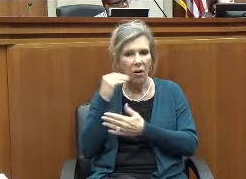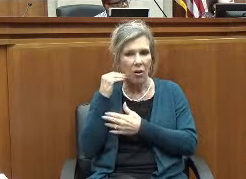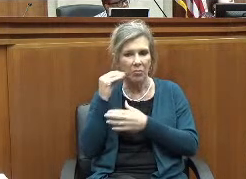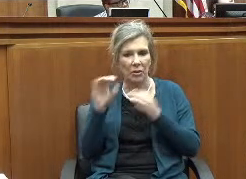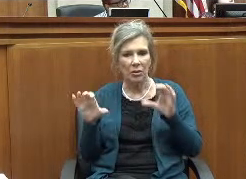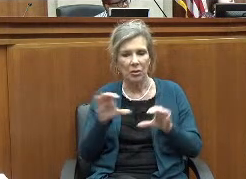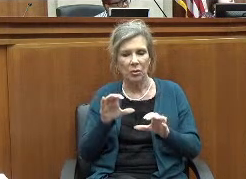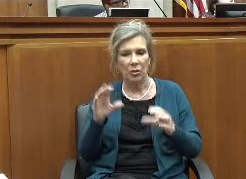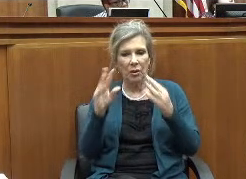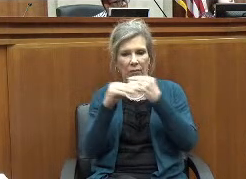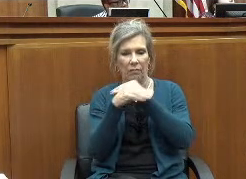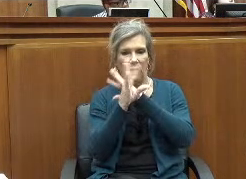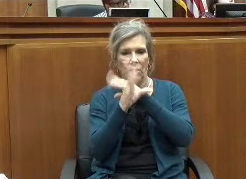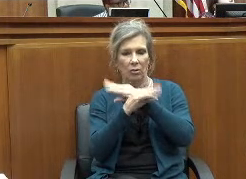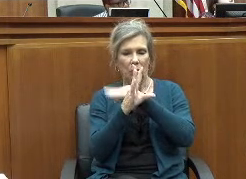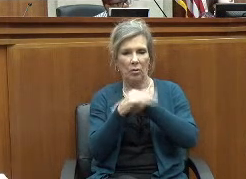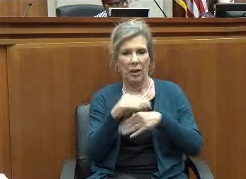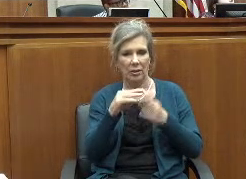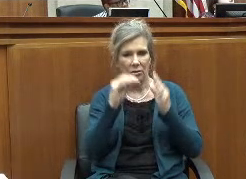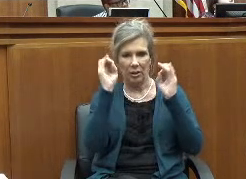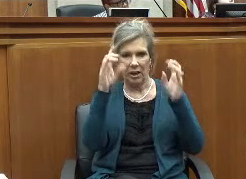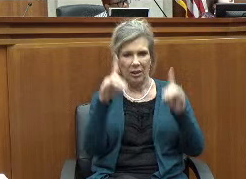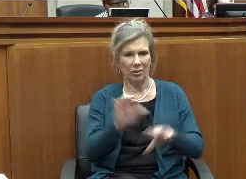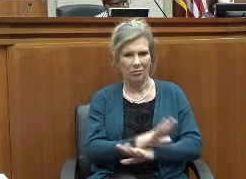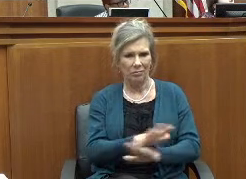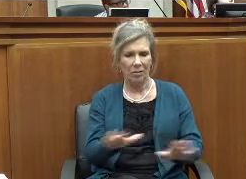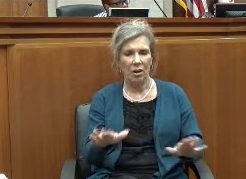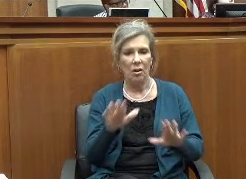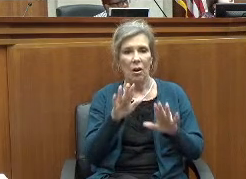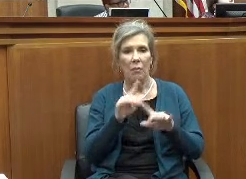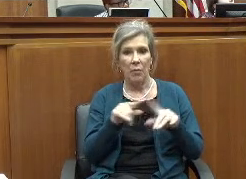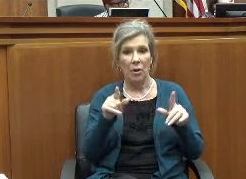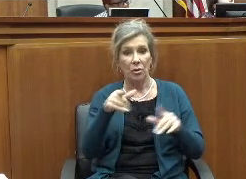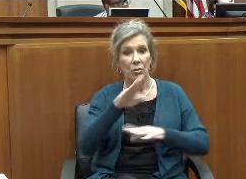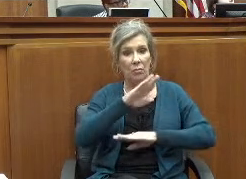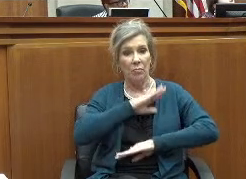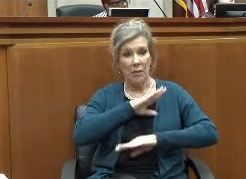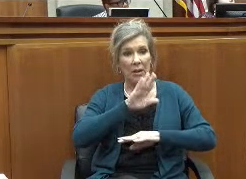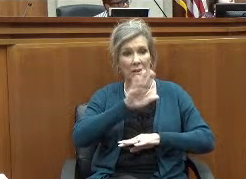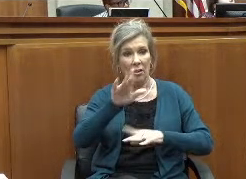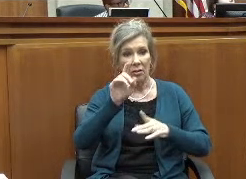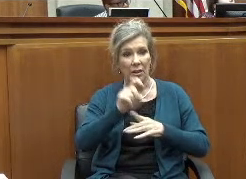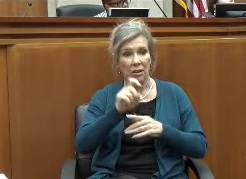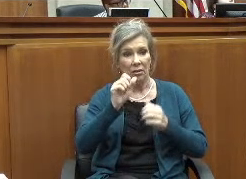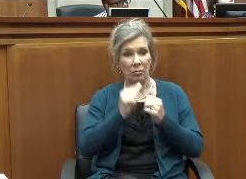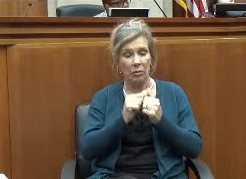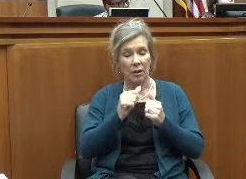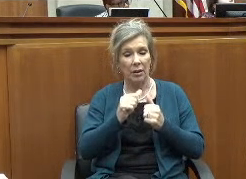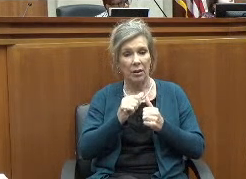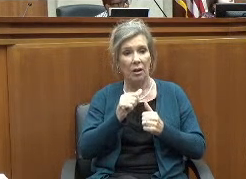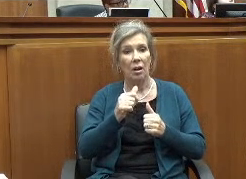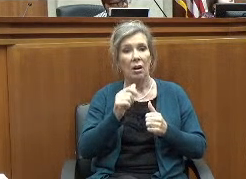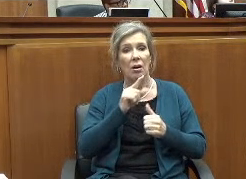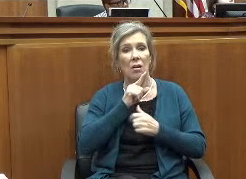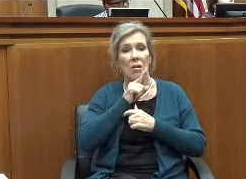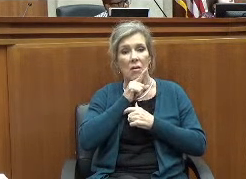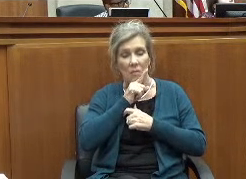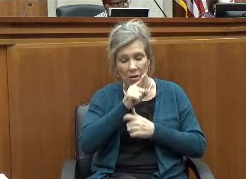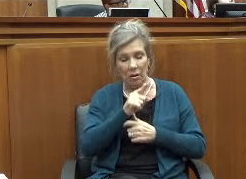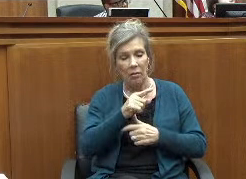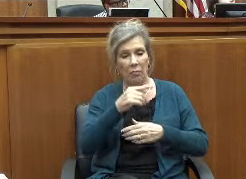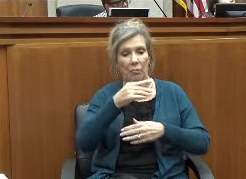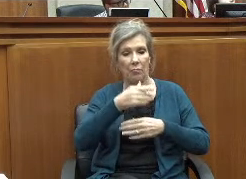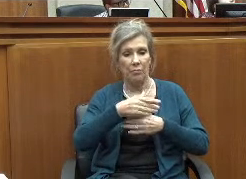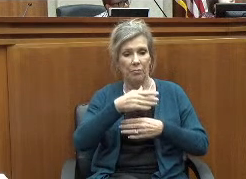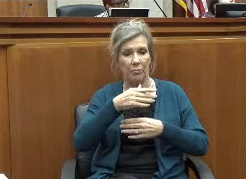virtual education. But you do meet their needs. If we have a brick and mortar school, we do that. How does every school district even